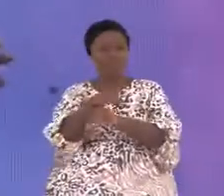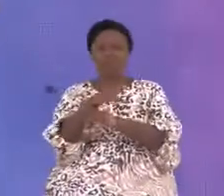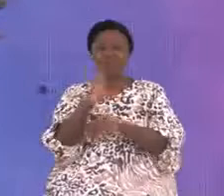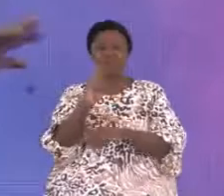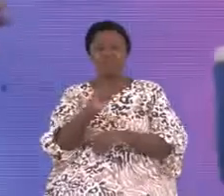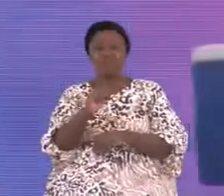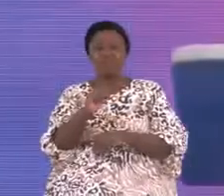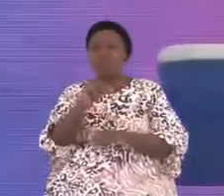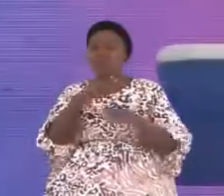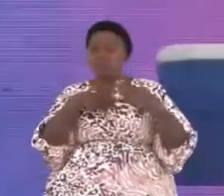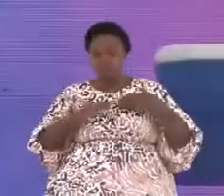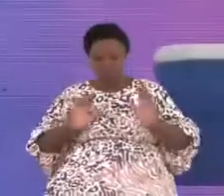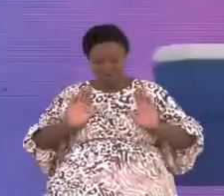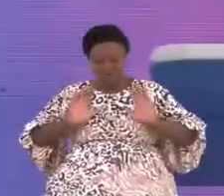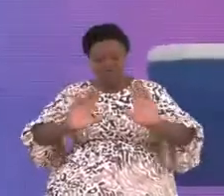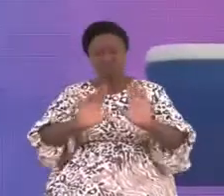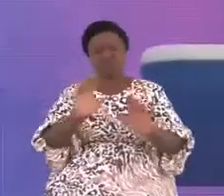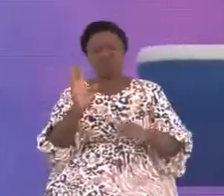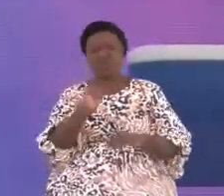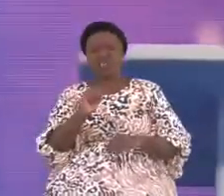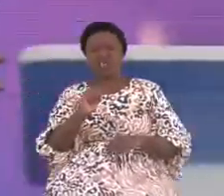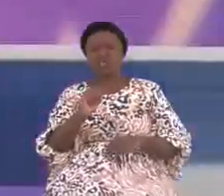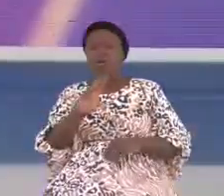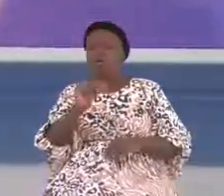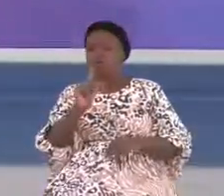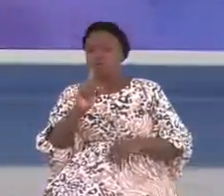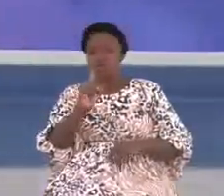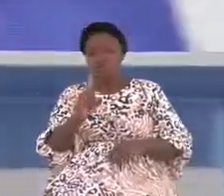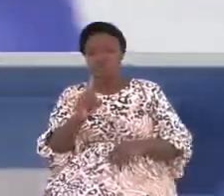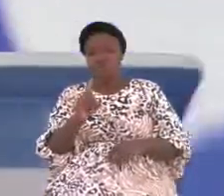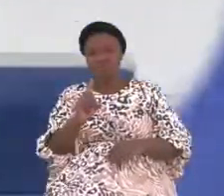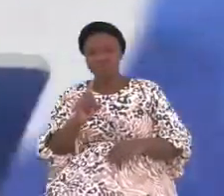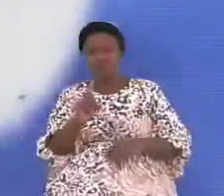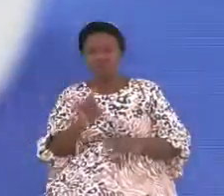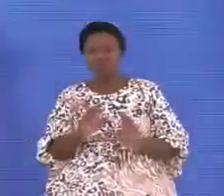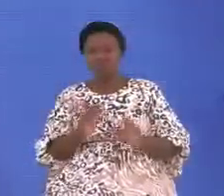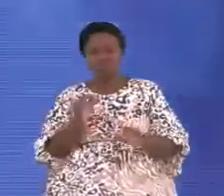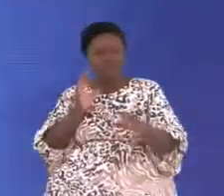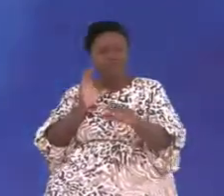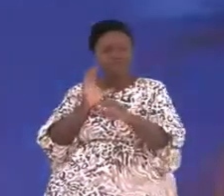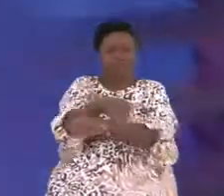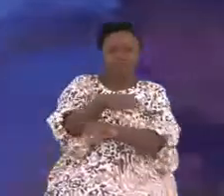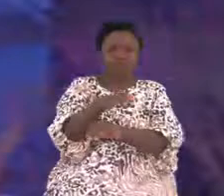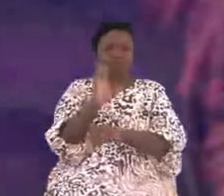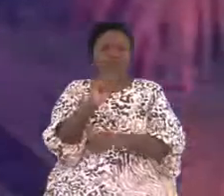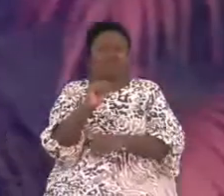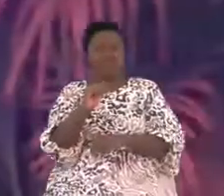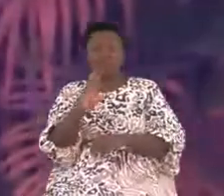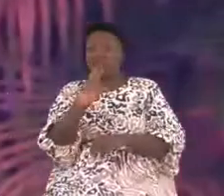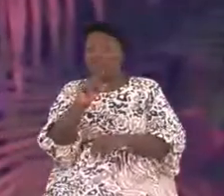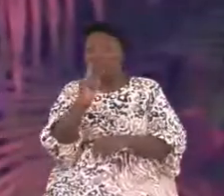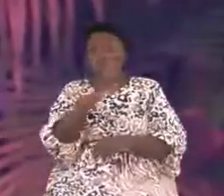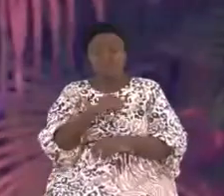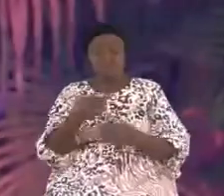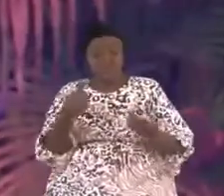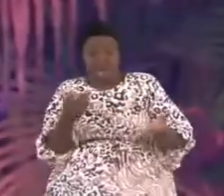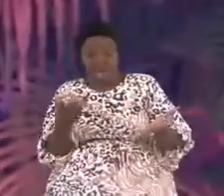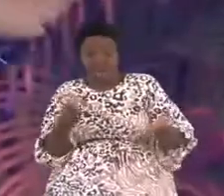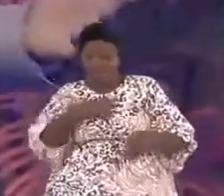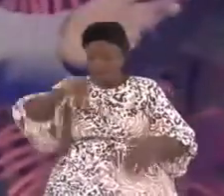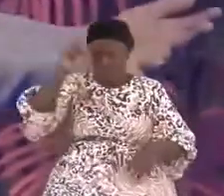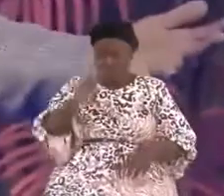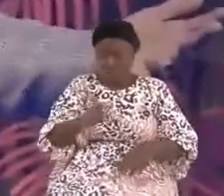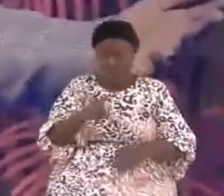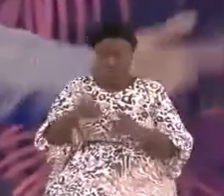Nobody pushing them. Nobody nudged them. Nobody cursed them and said, you've